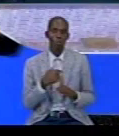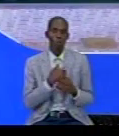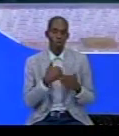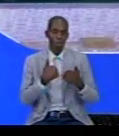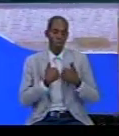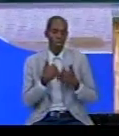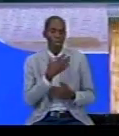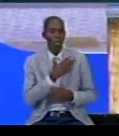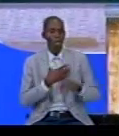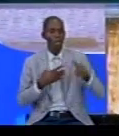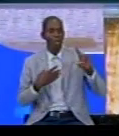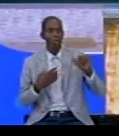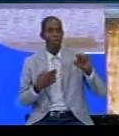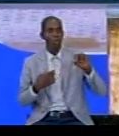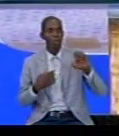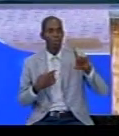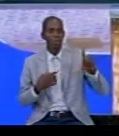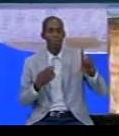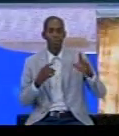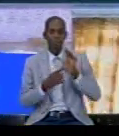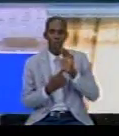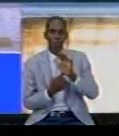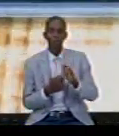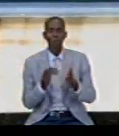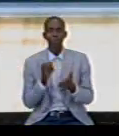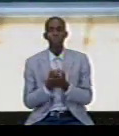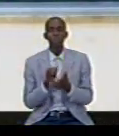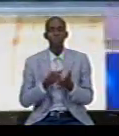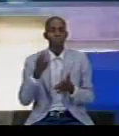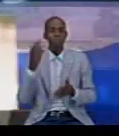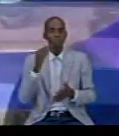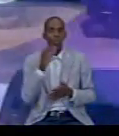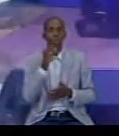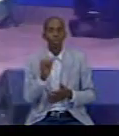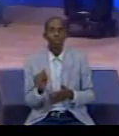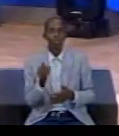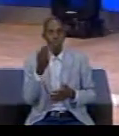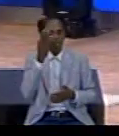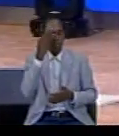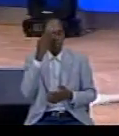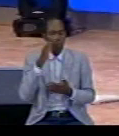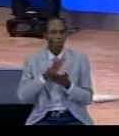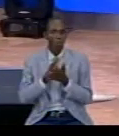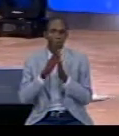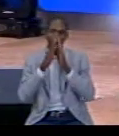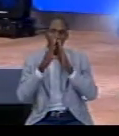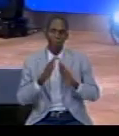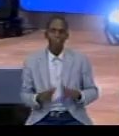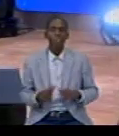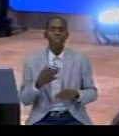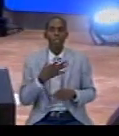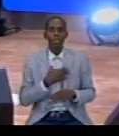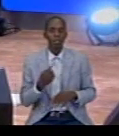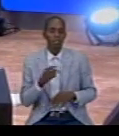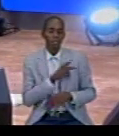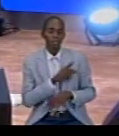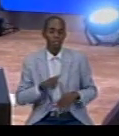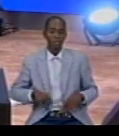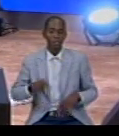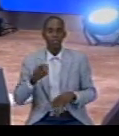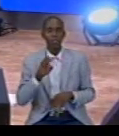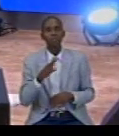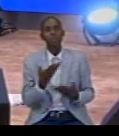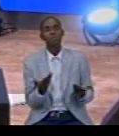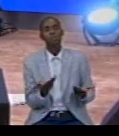demonstrated that it was a perceived peace. You could tell us, Nebuchadnezzar was sitting down there. Okay, Daniel, what